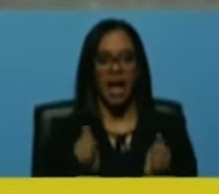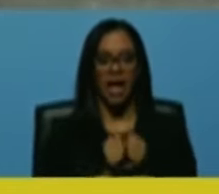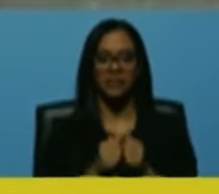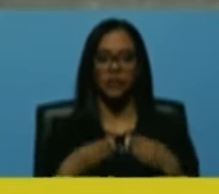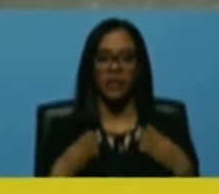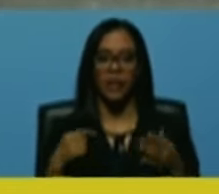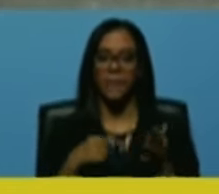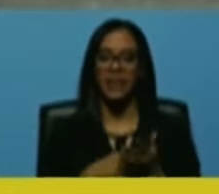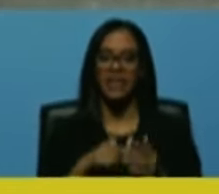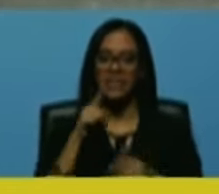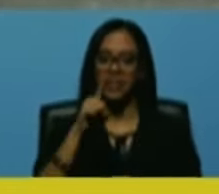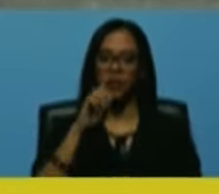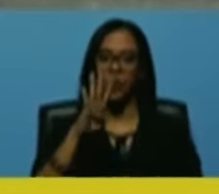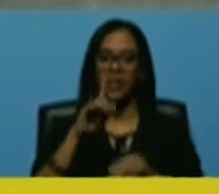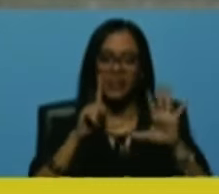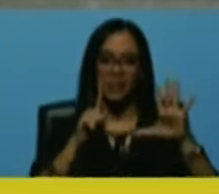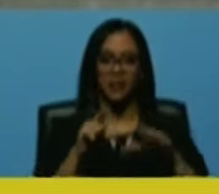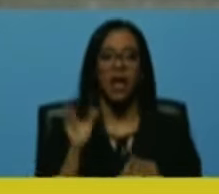And Anzoátegui,